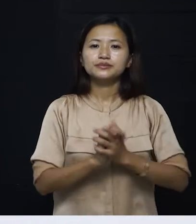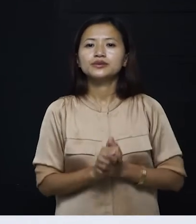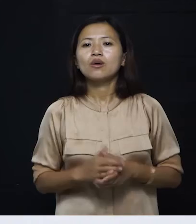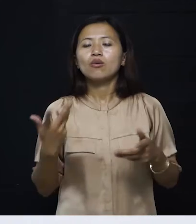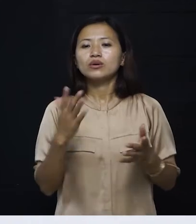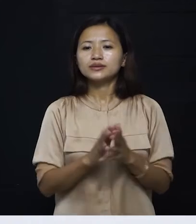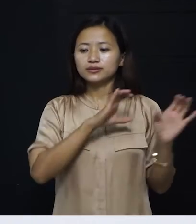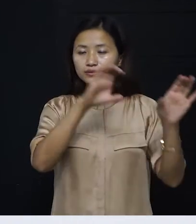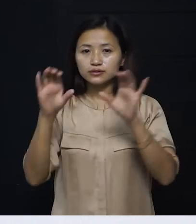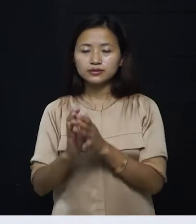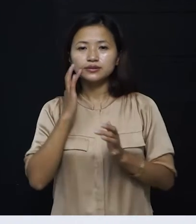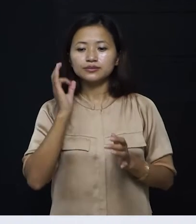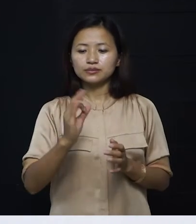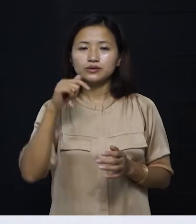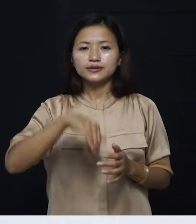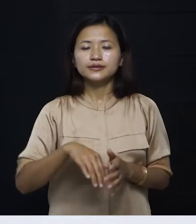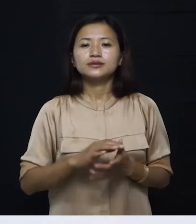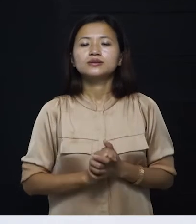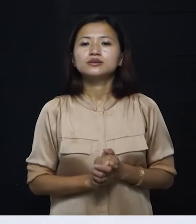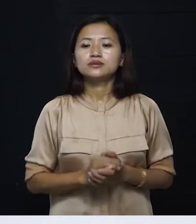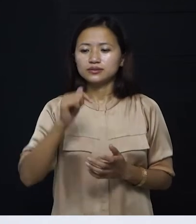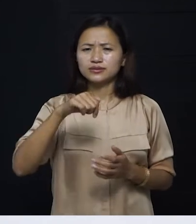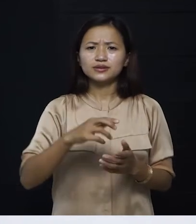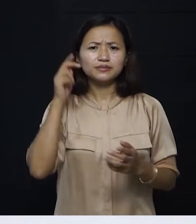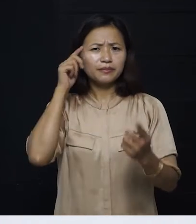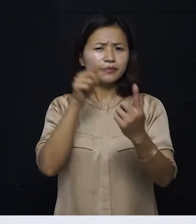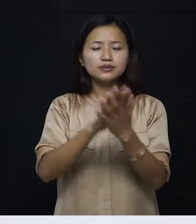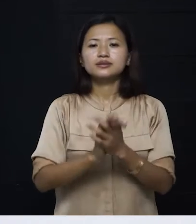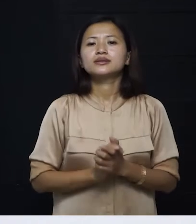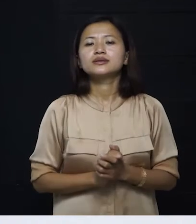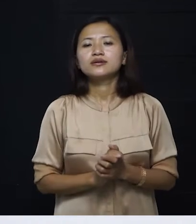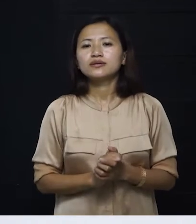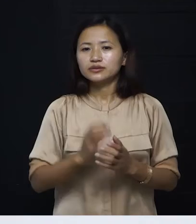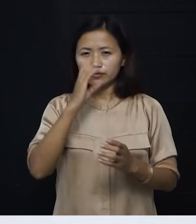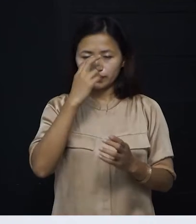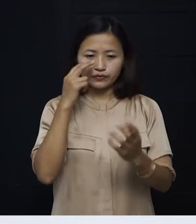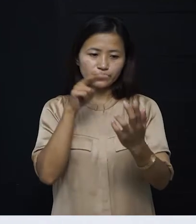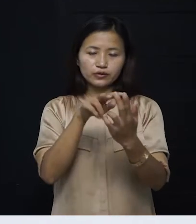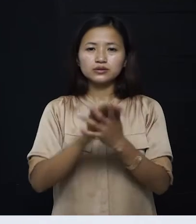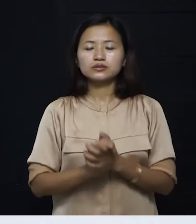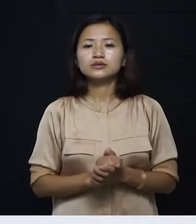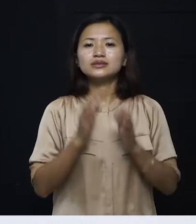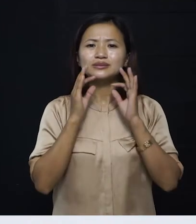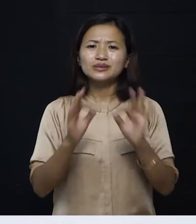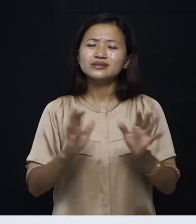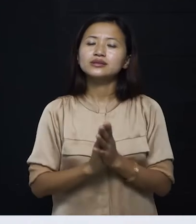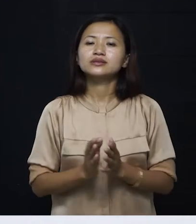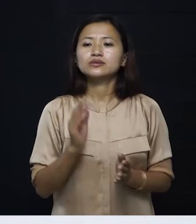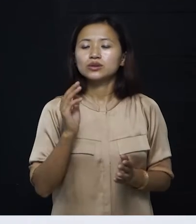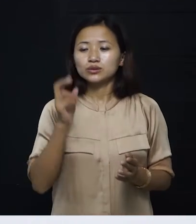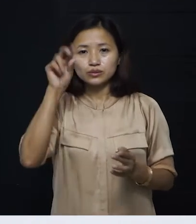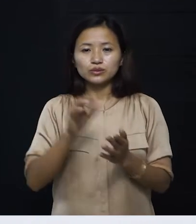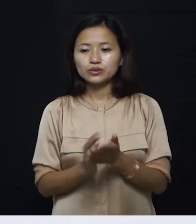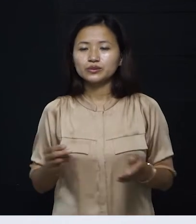it is regarded important here is, it is mainly focused on the, especially to do with the